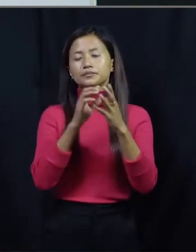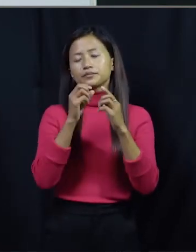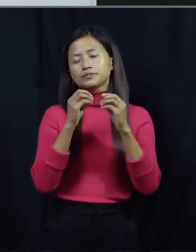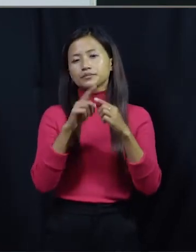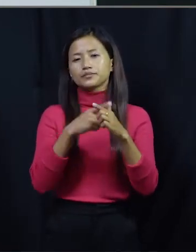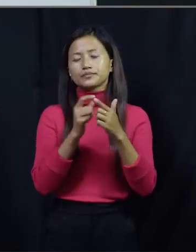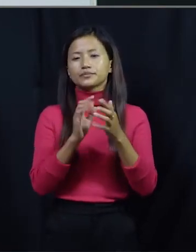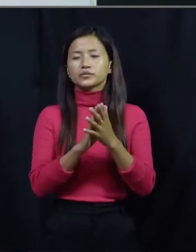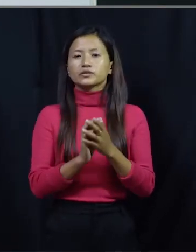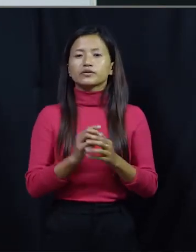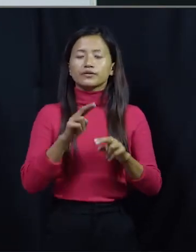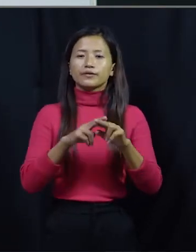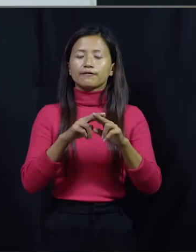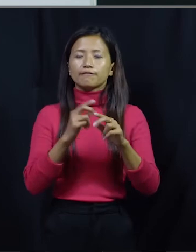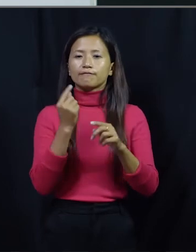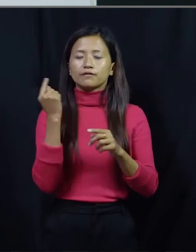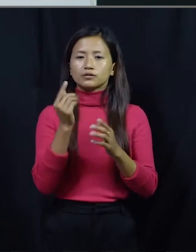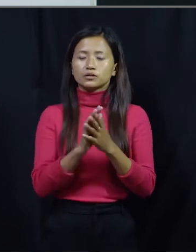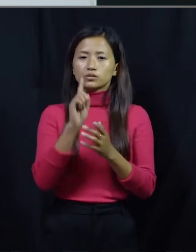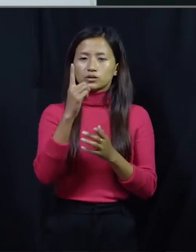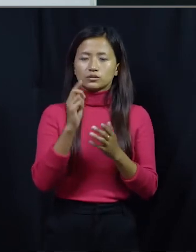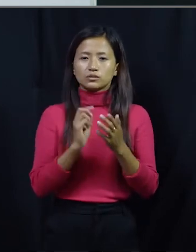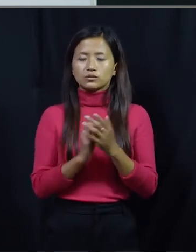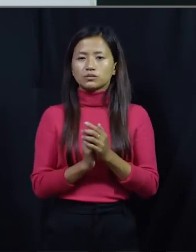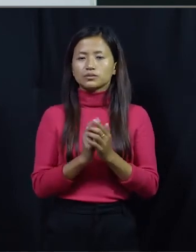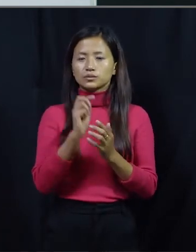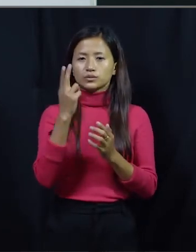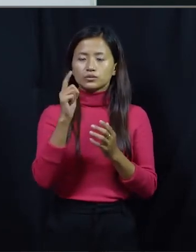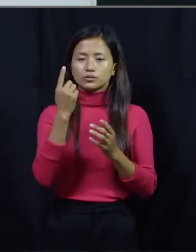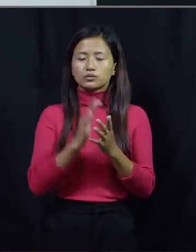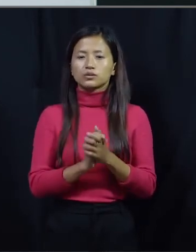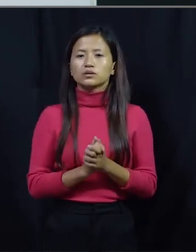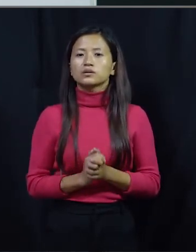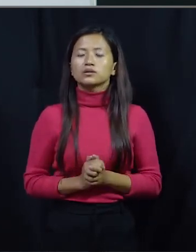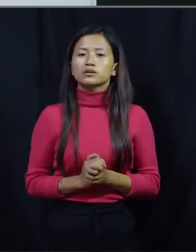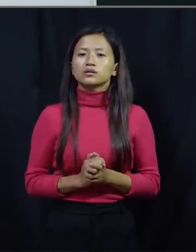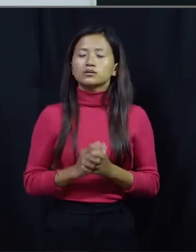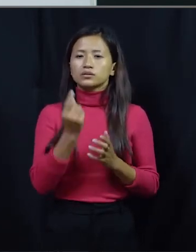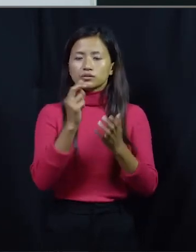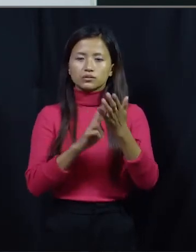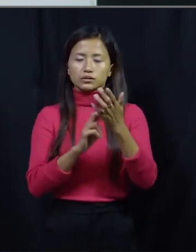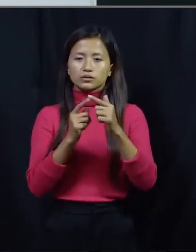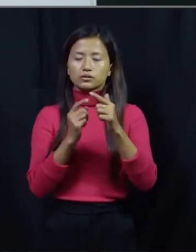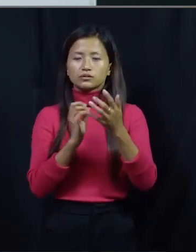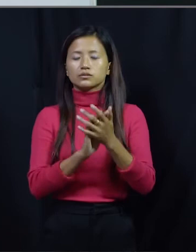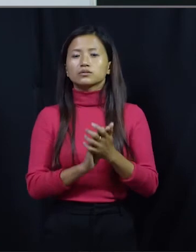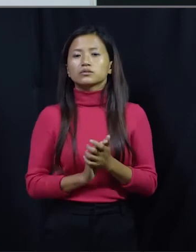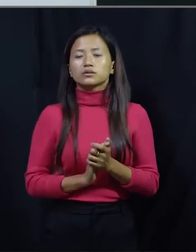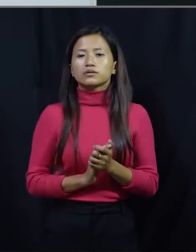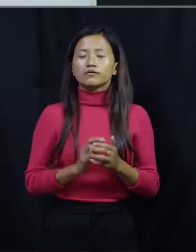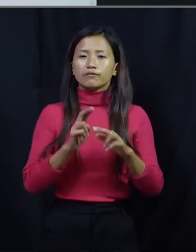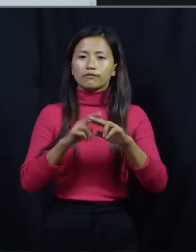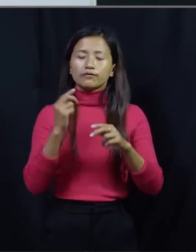is 1 to 1 and onto, if a function is 1 to 1 and onto, then we call that function